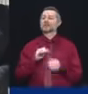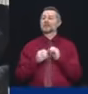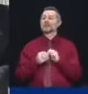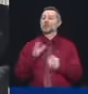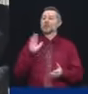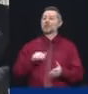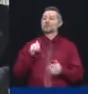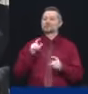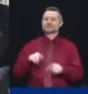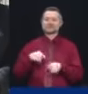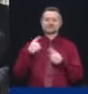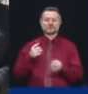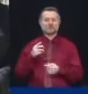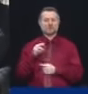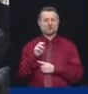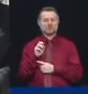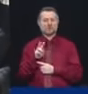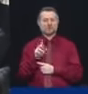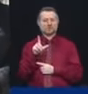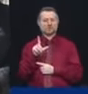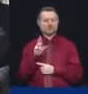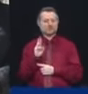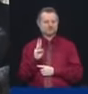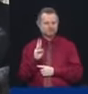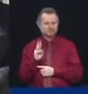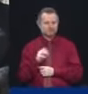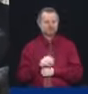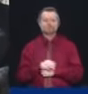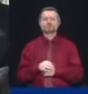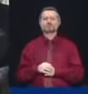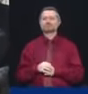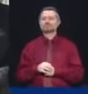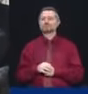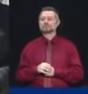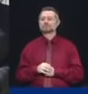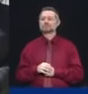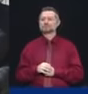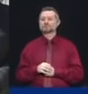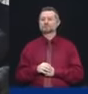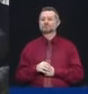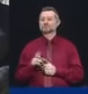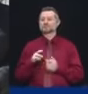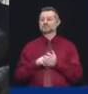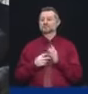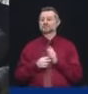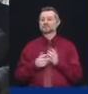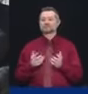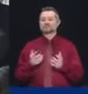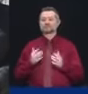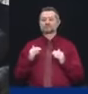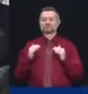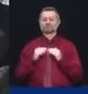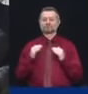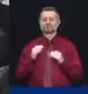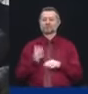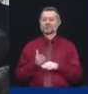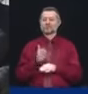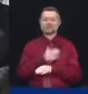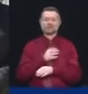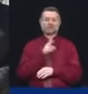since November 26th, okay, which means we're back to where we were before Thanksgiving,